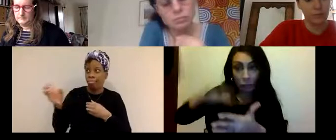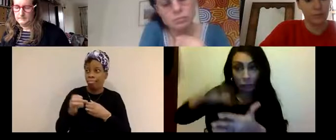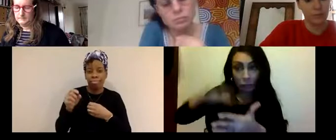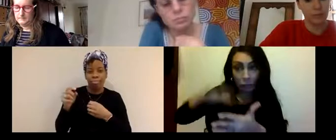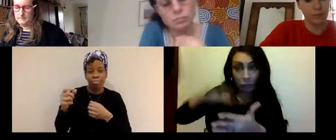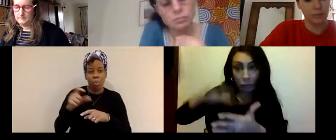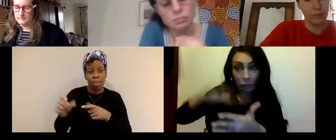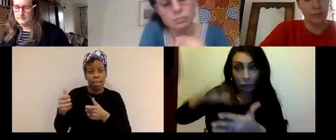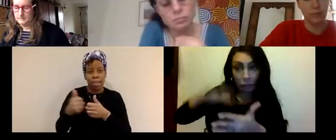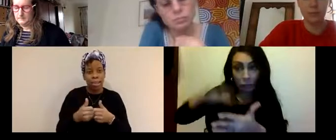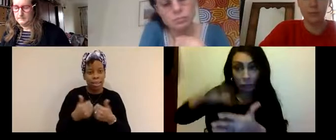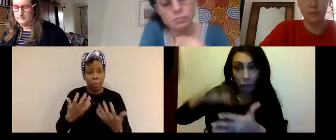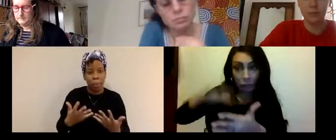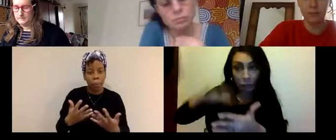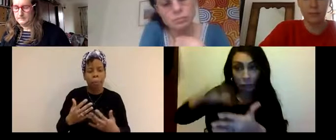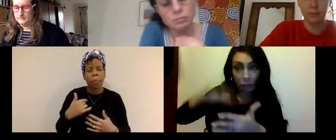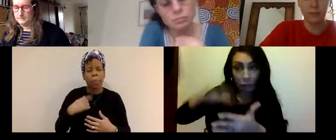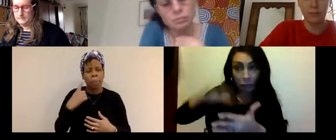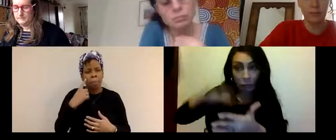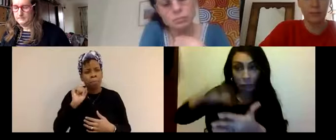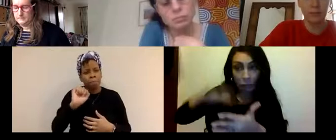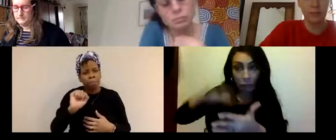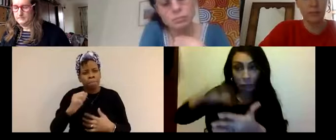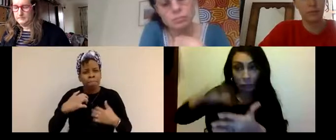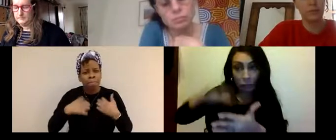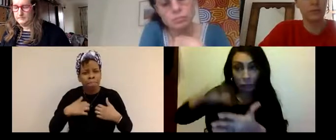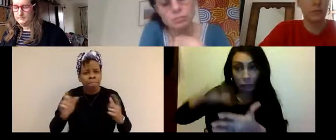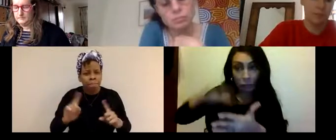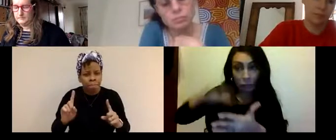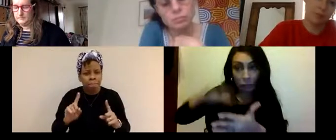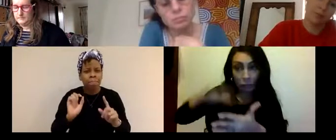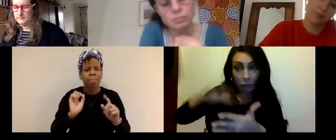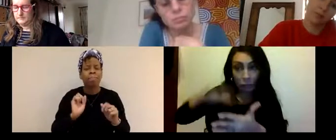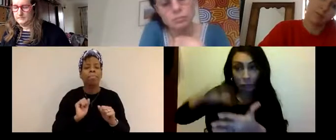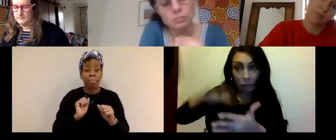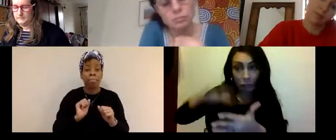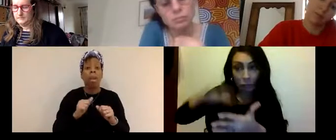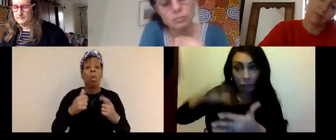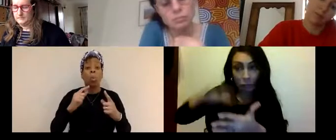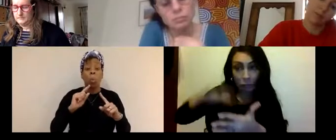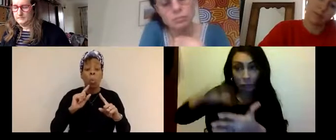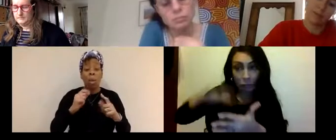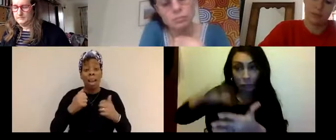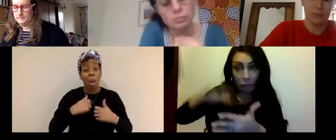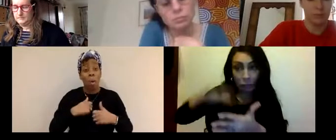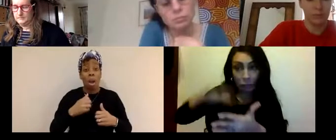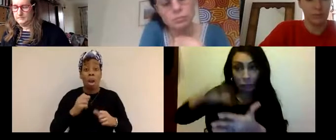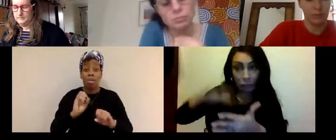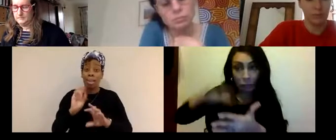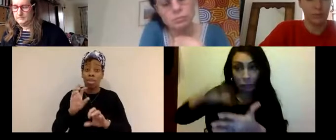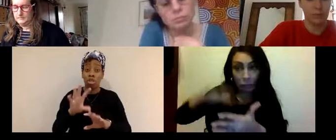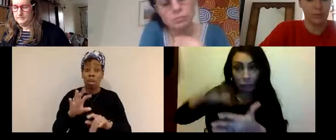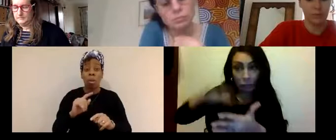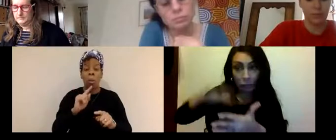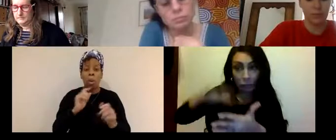into account the artists that have signed up and what they're interested in, and we will design sessions hopefully to suit people,